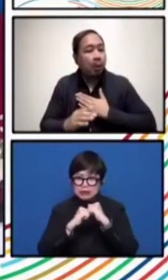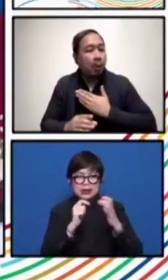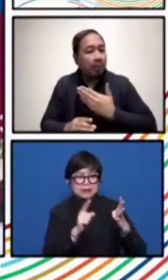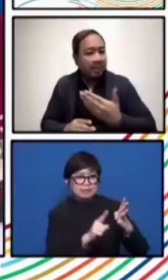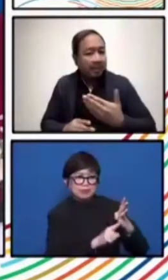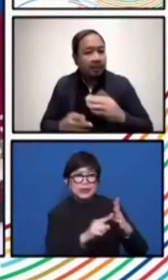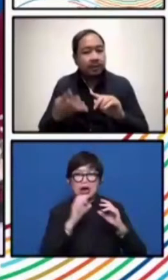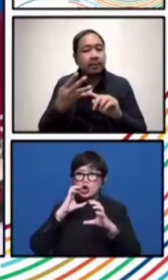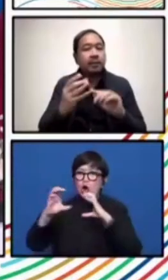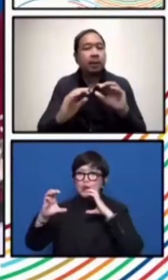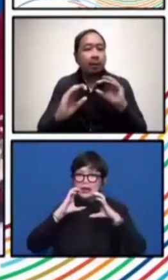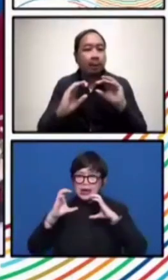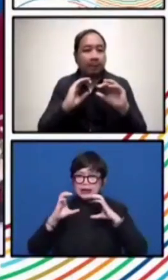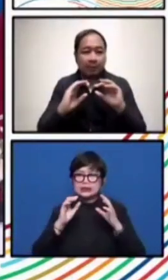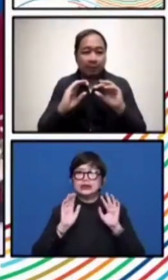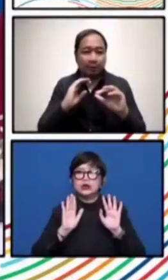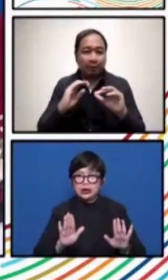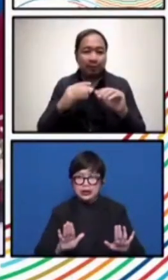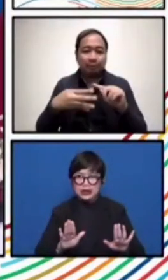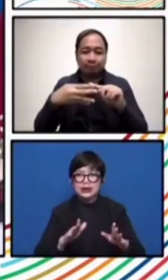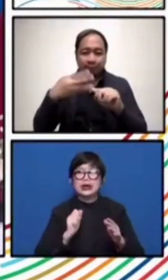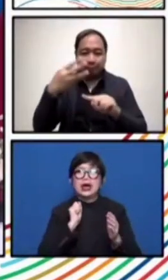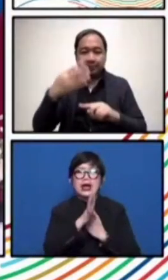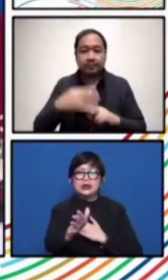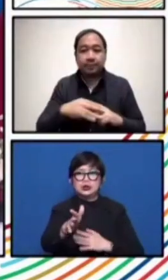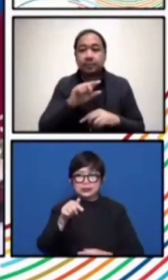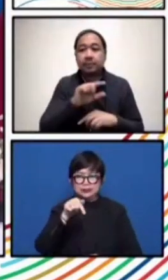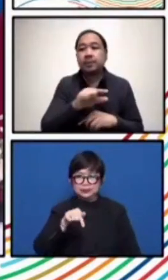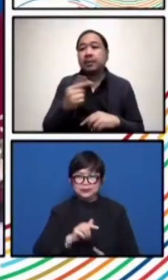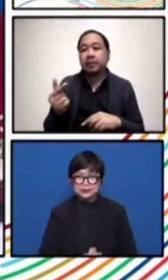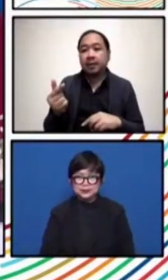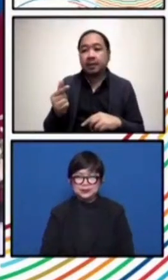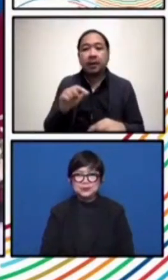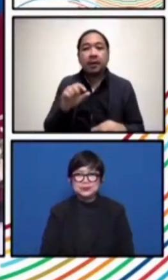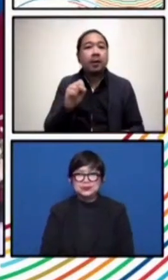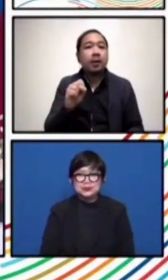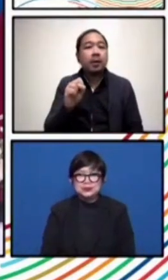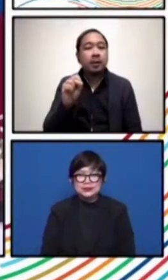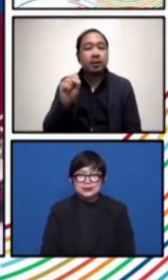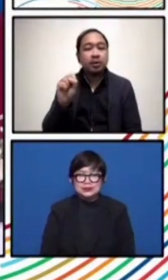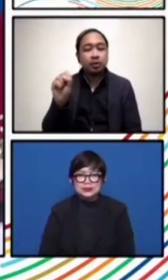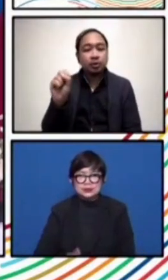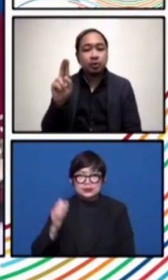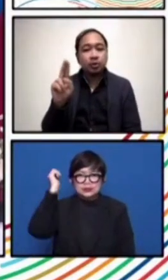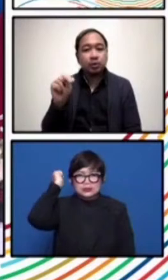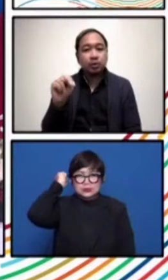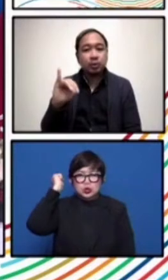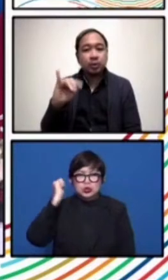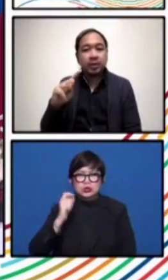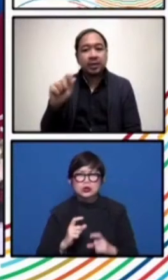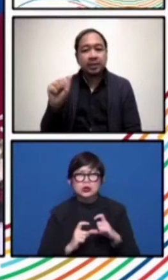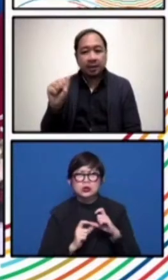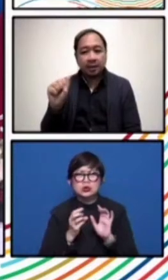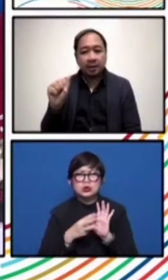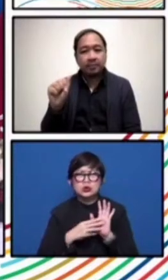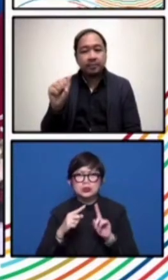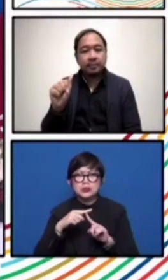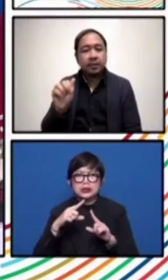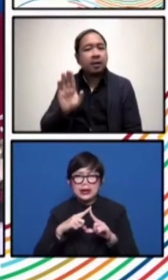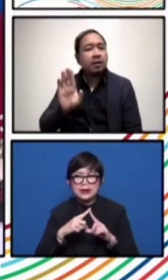to uh Mrs Sunita in your view uh